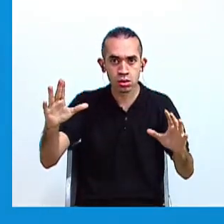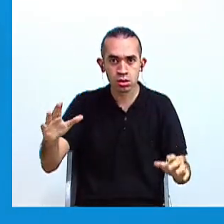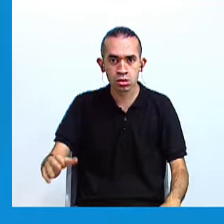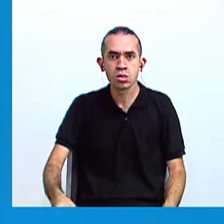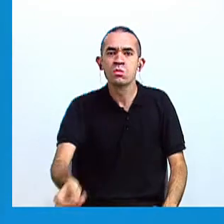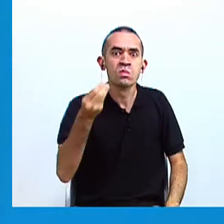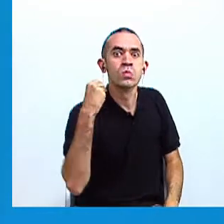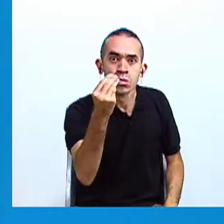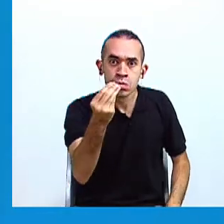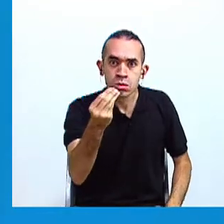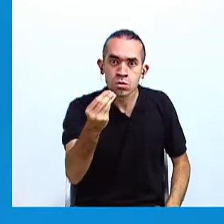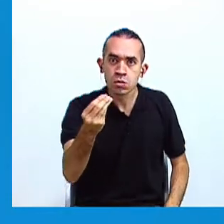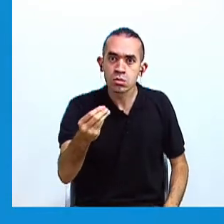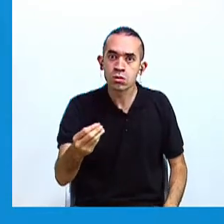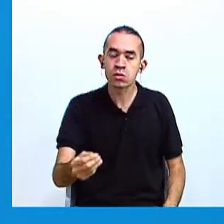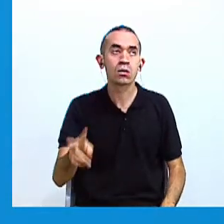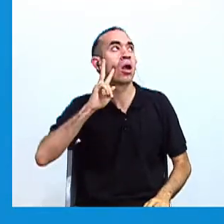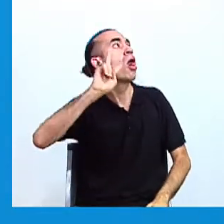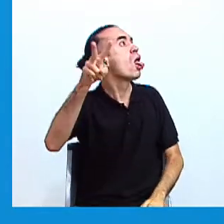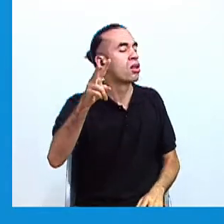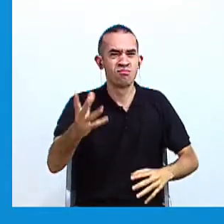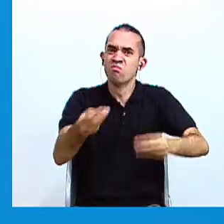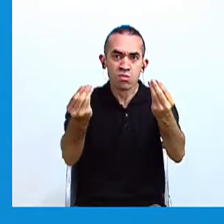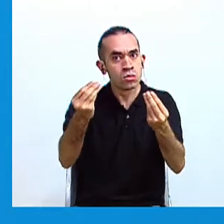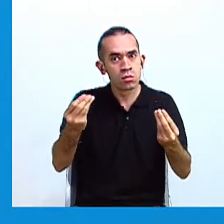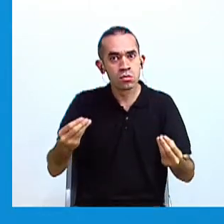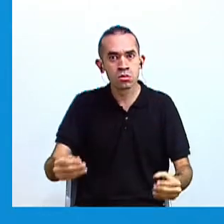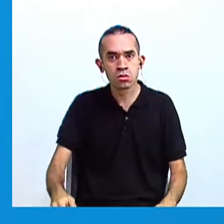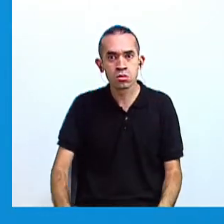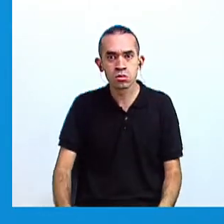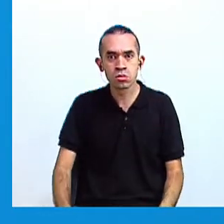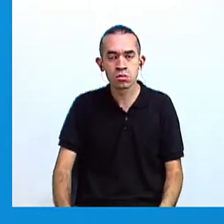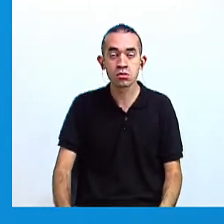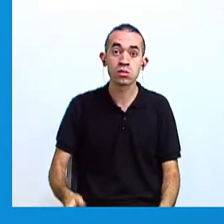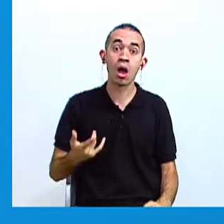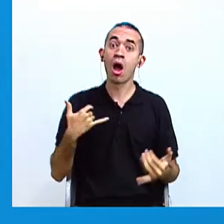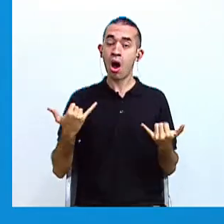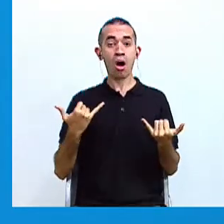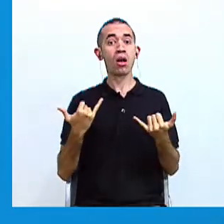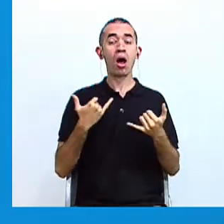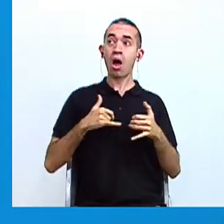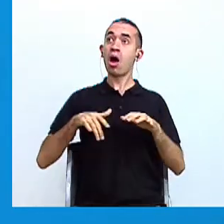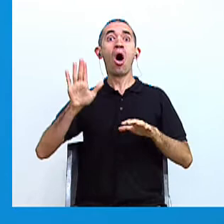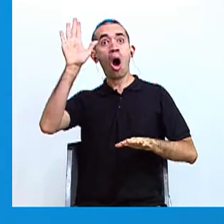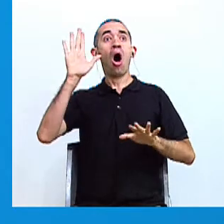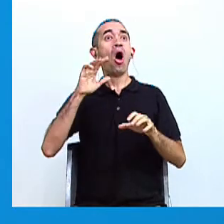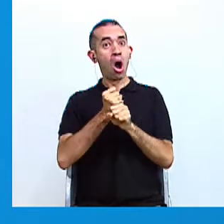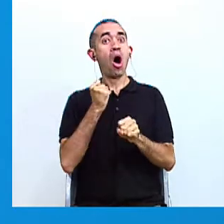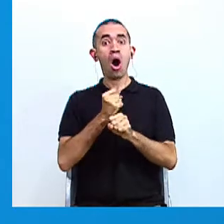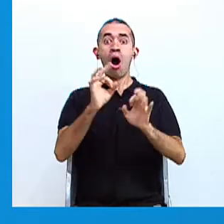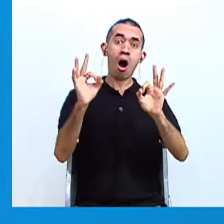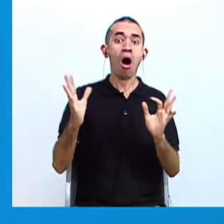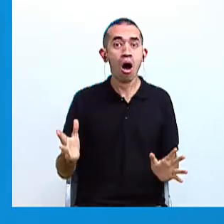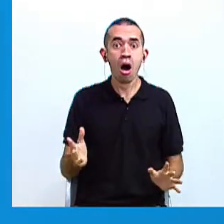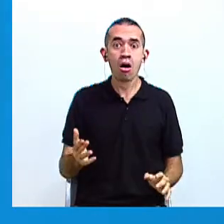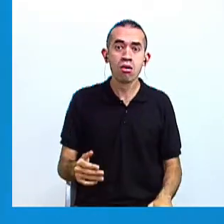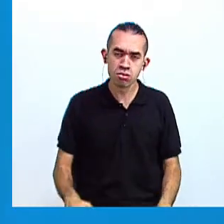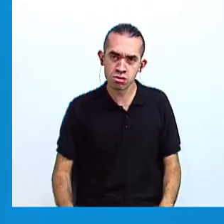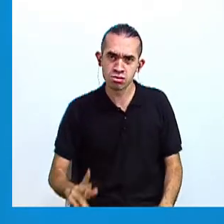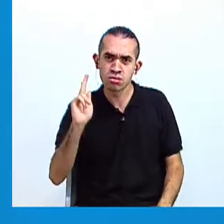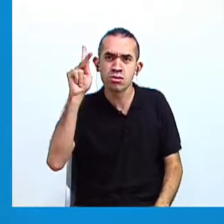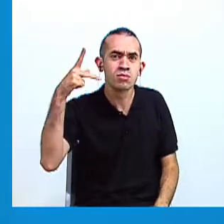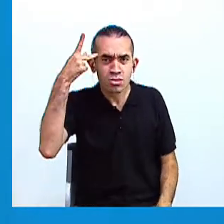How dare you continue to look away and come here saying that you're doing enough when the politics